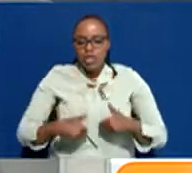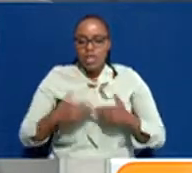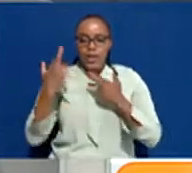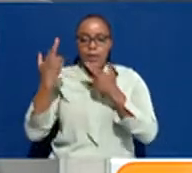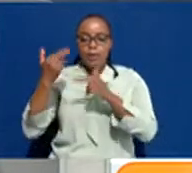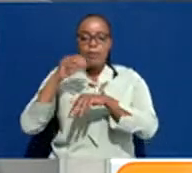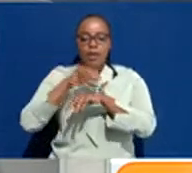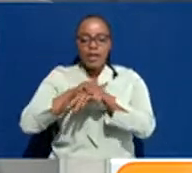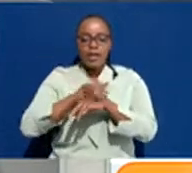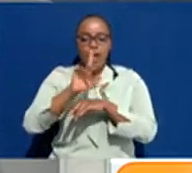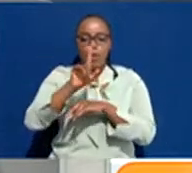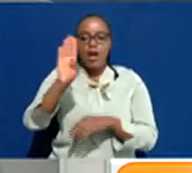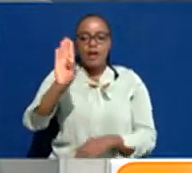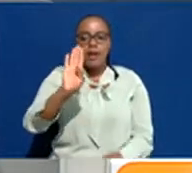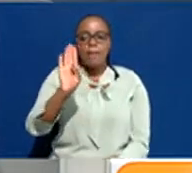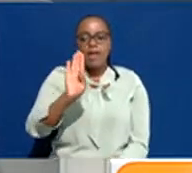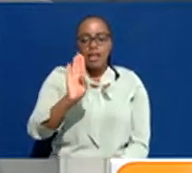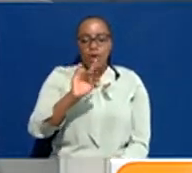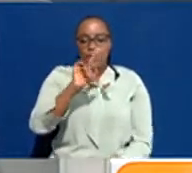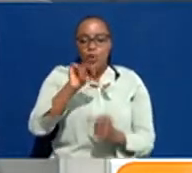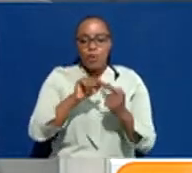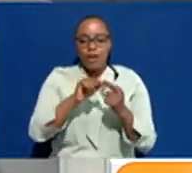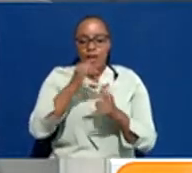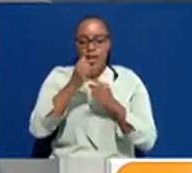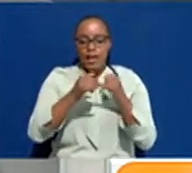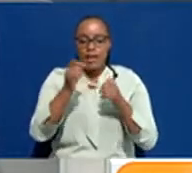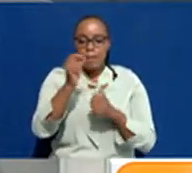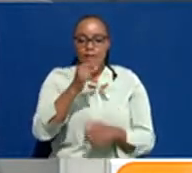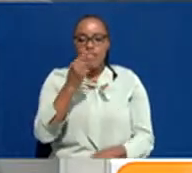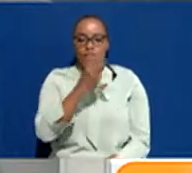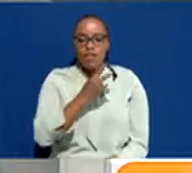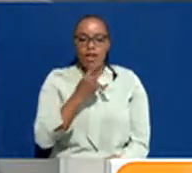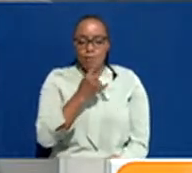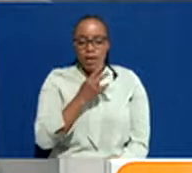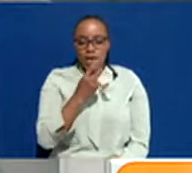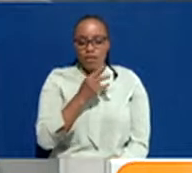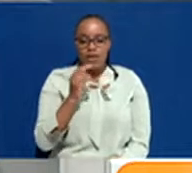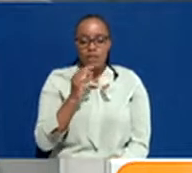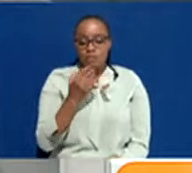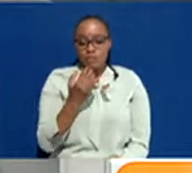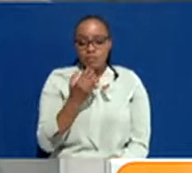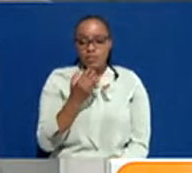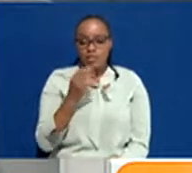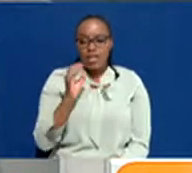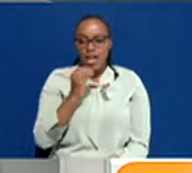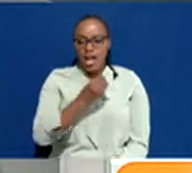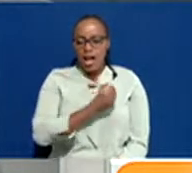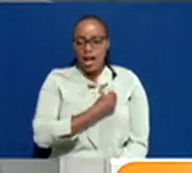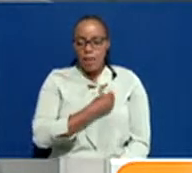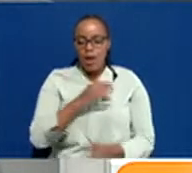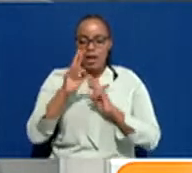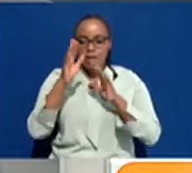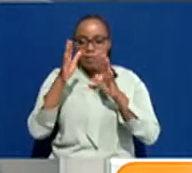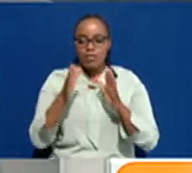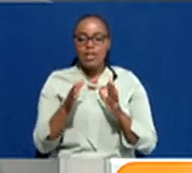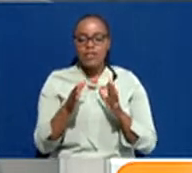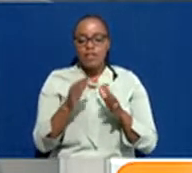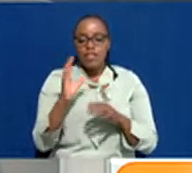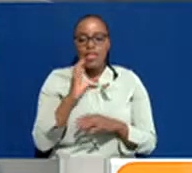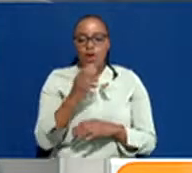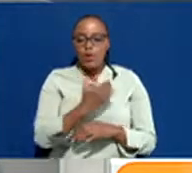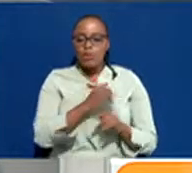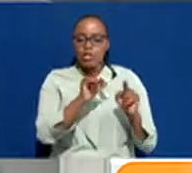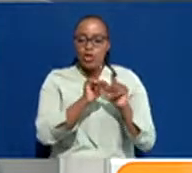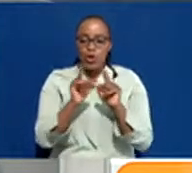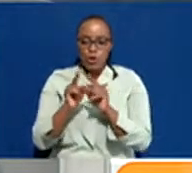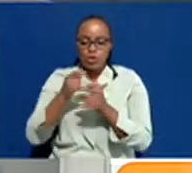to raise 1 billion shillings by the end of February. And as Serfin Achieng Ouma reports, the committee